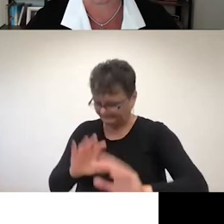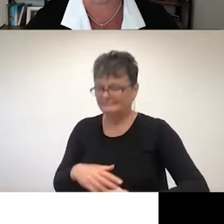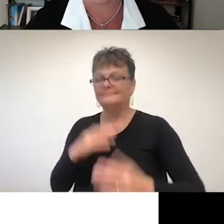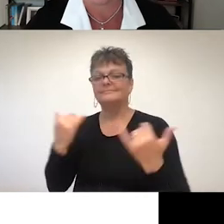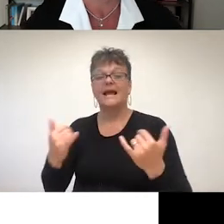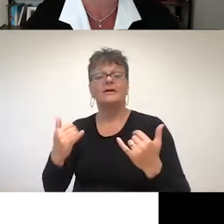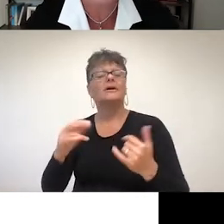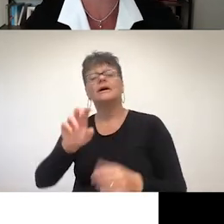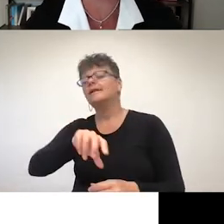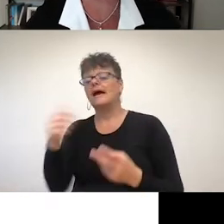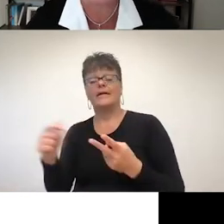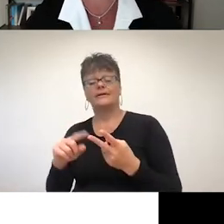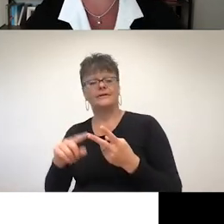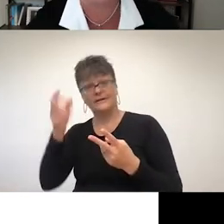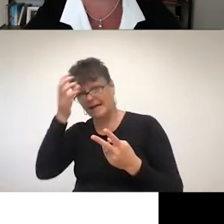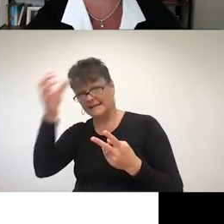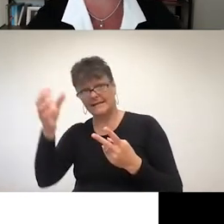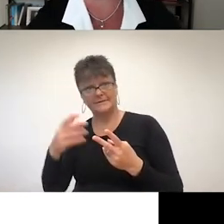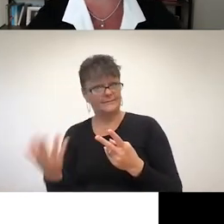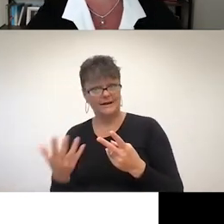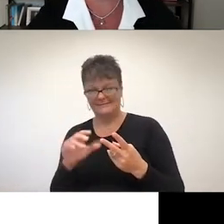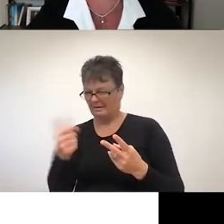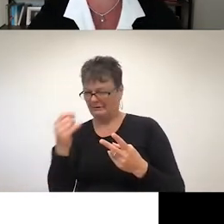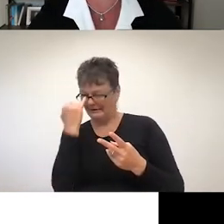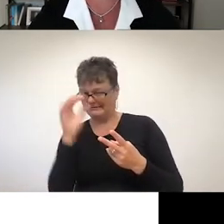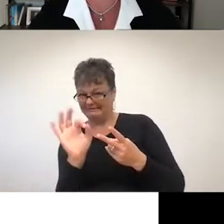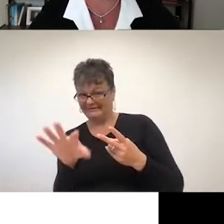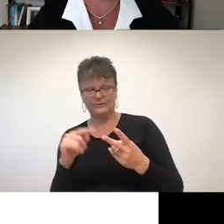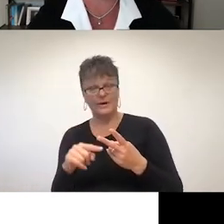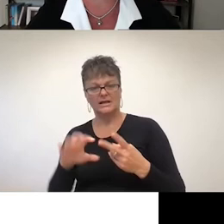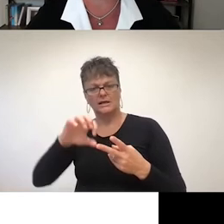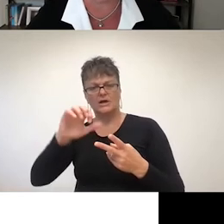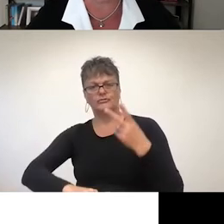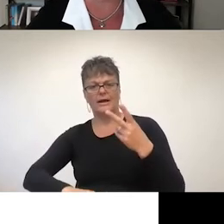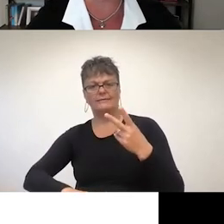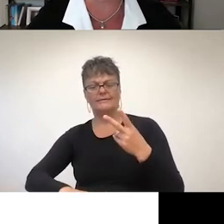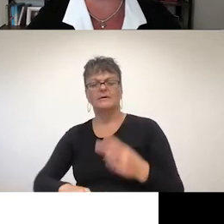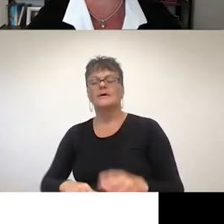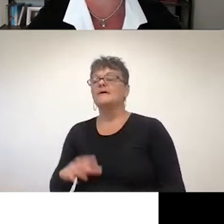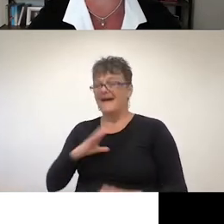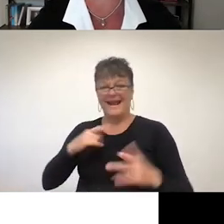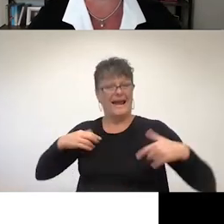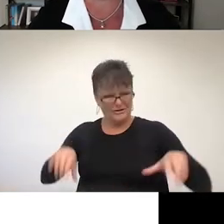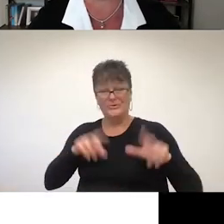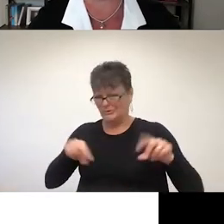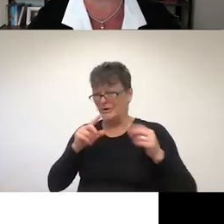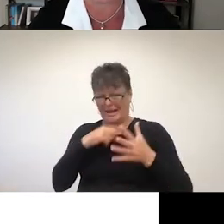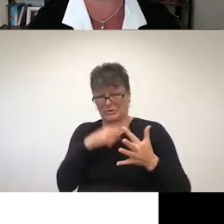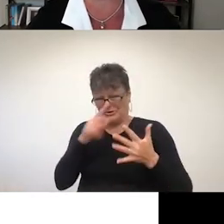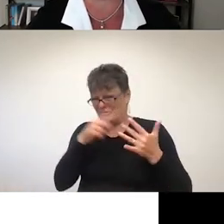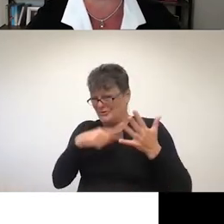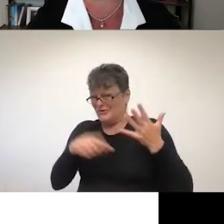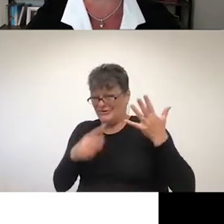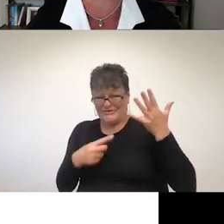Subtract. What can we stop doing? What can we take away in order to make time for